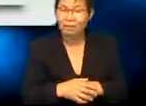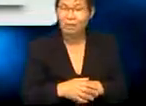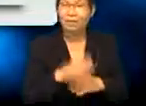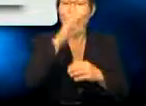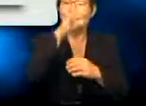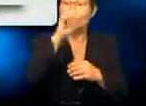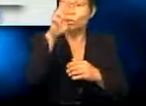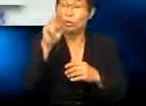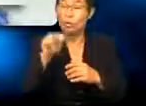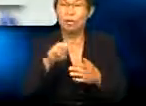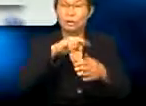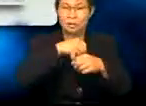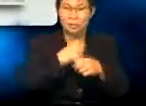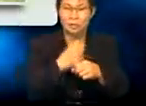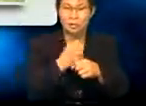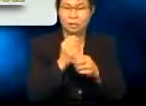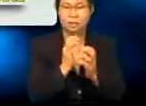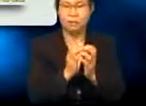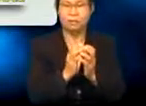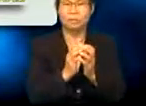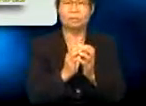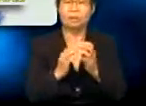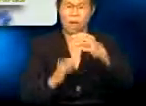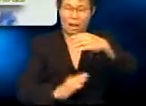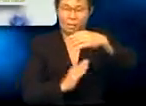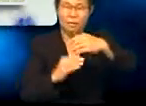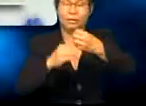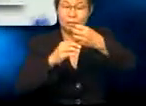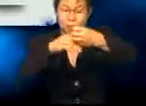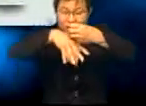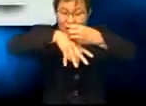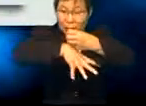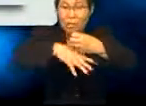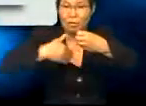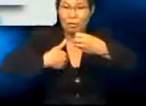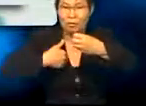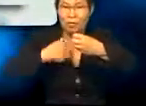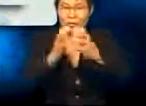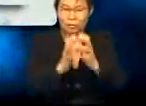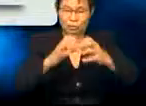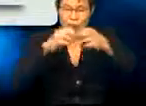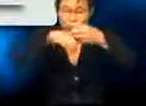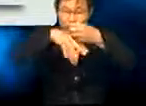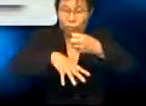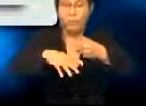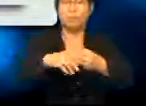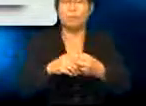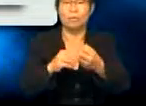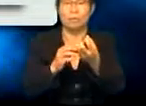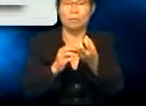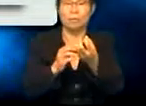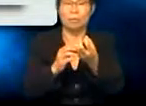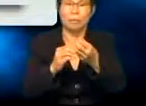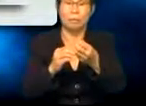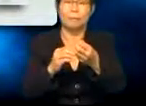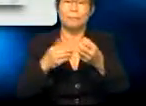A culm is a thick, short, underground stem swollen with food reserves. Buds may be found